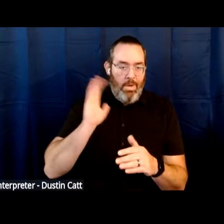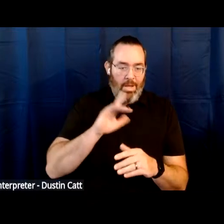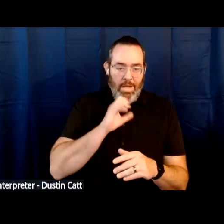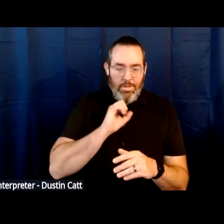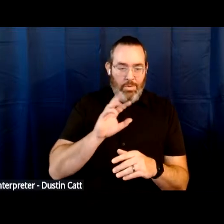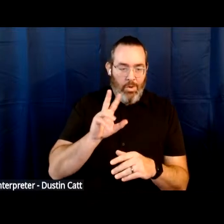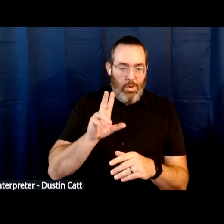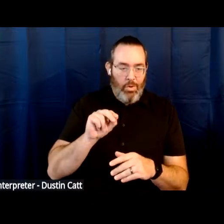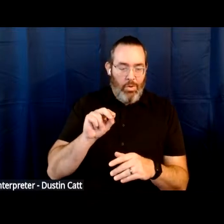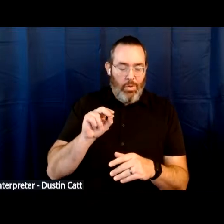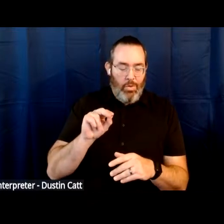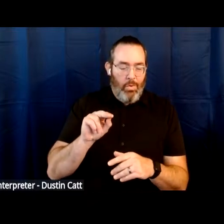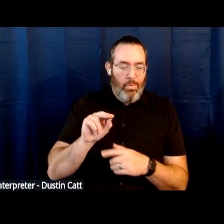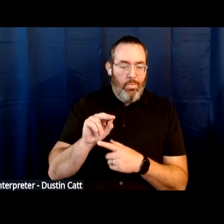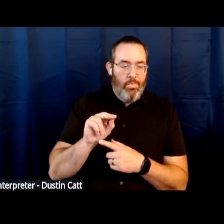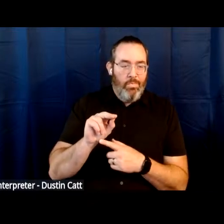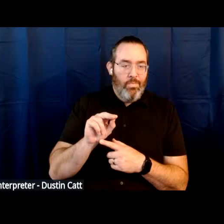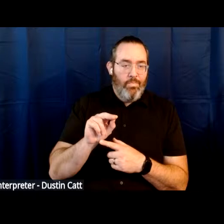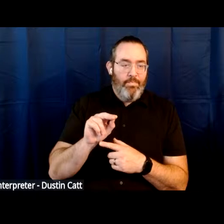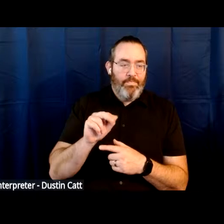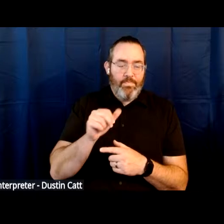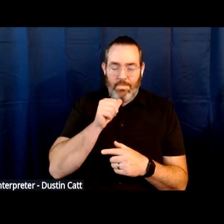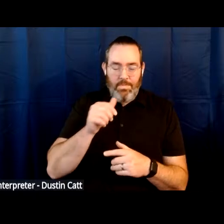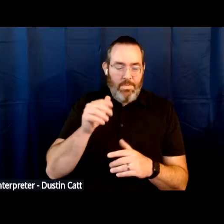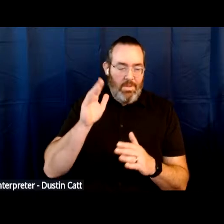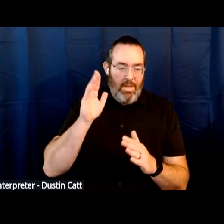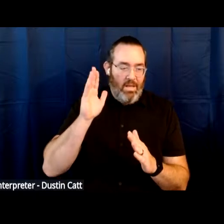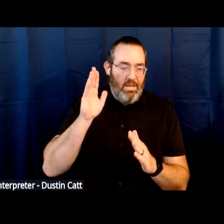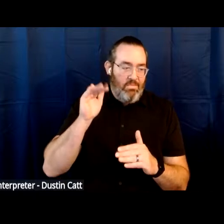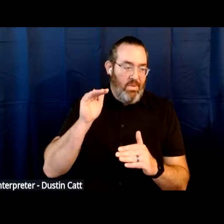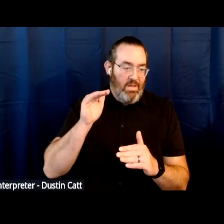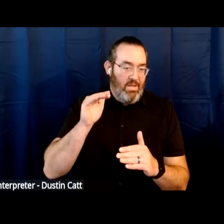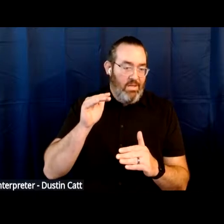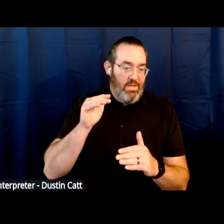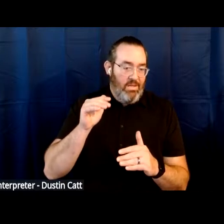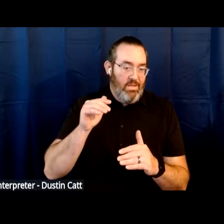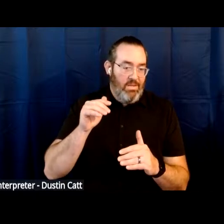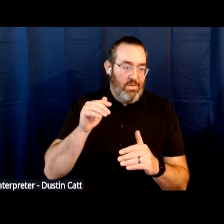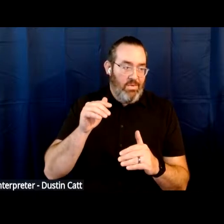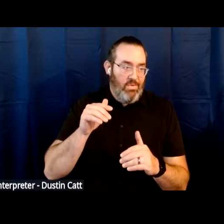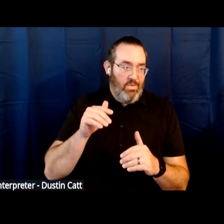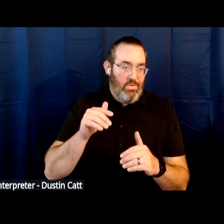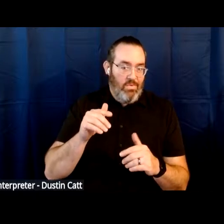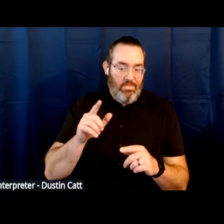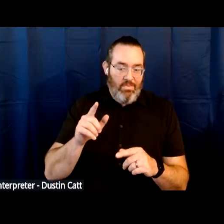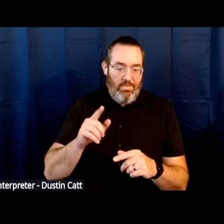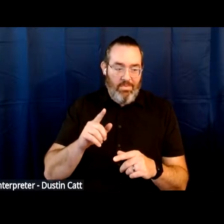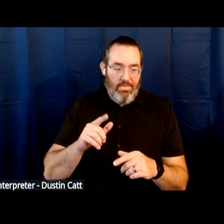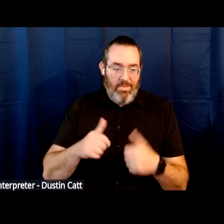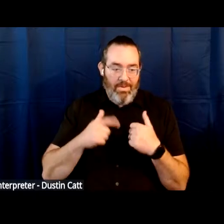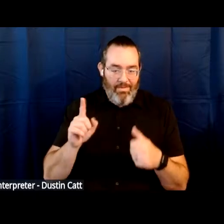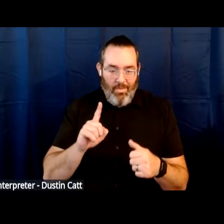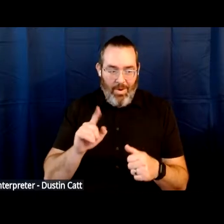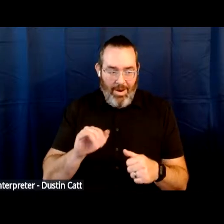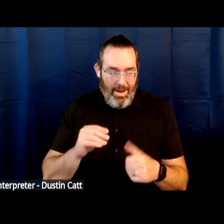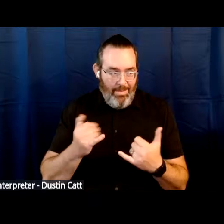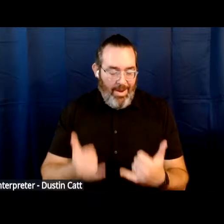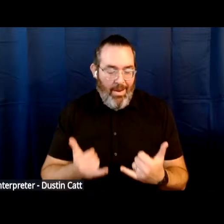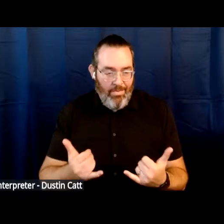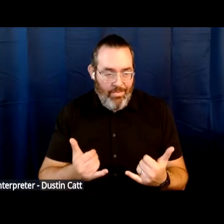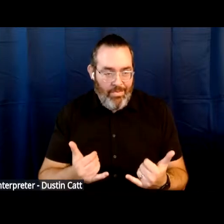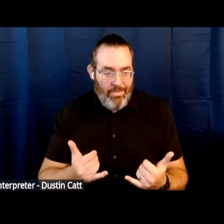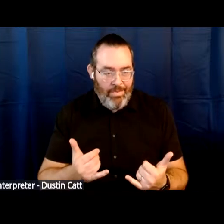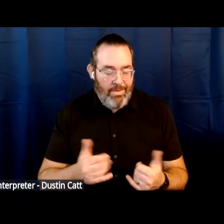And I wasn't expected to be in the condition I am now. That's a whole separate story. But the reason I bring that